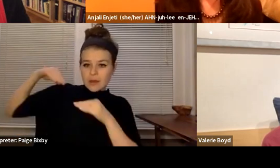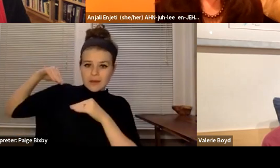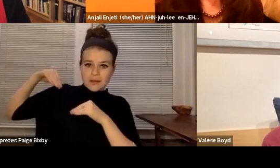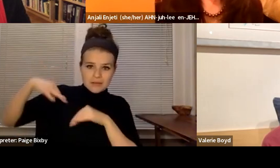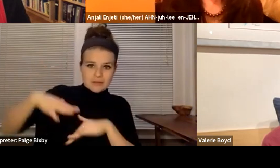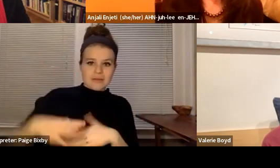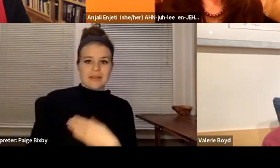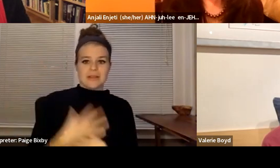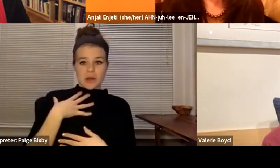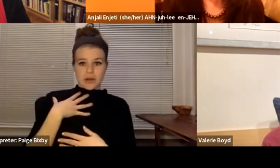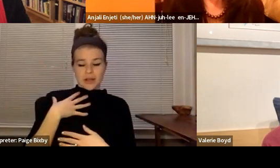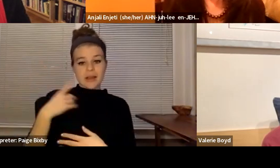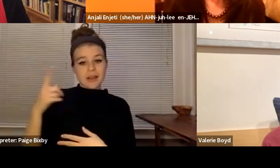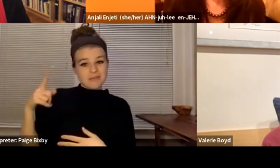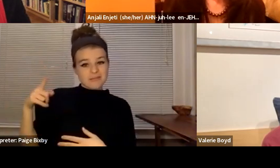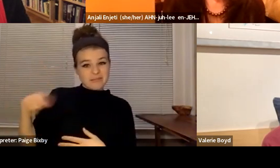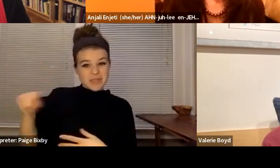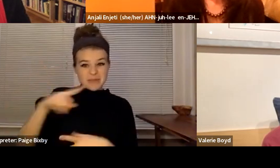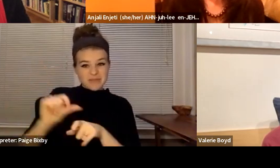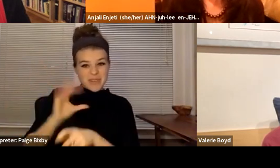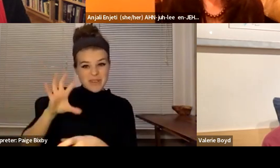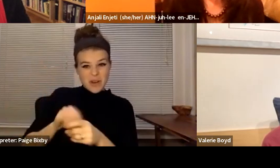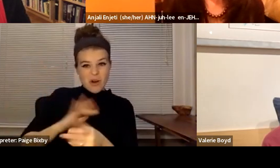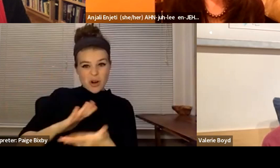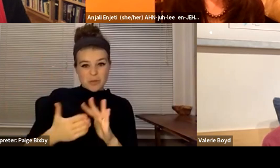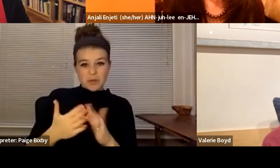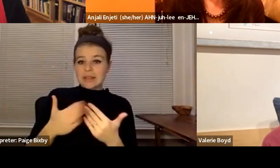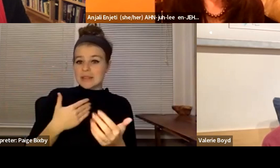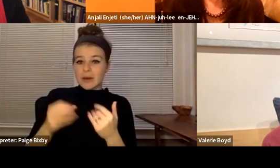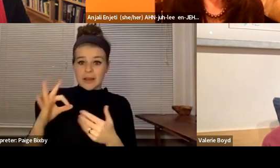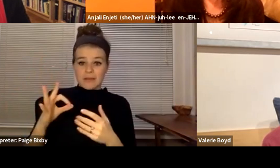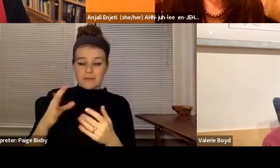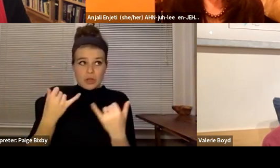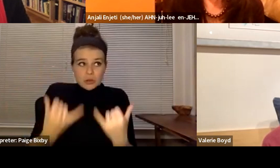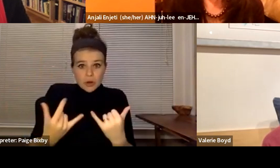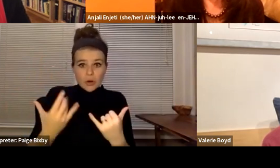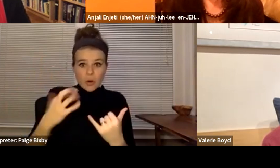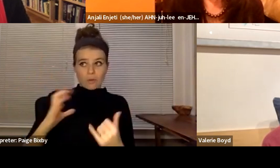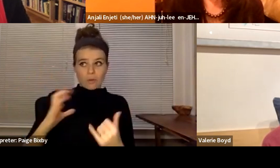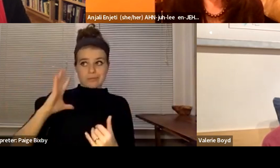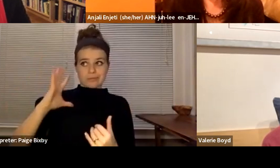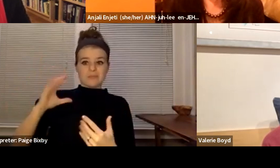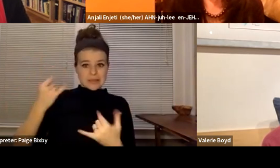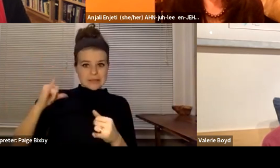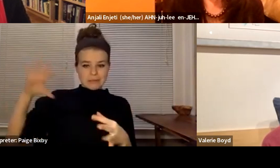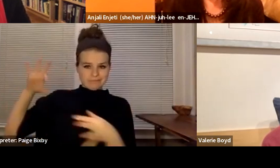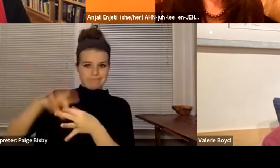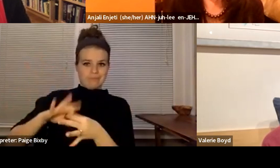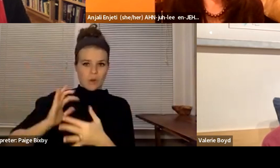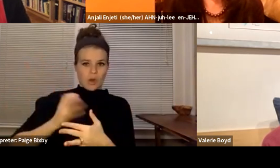are actually part of our community. Whether they are with us or present, they are that community that